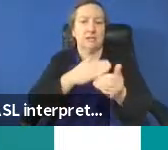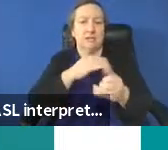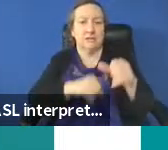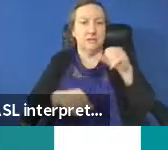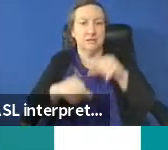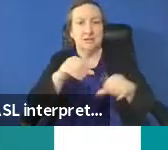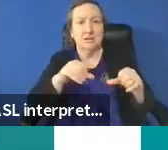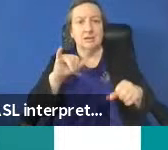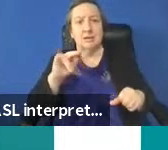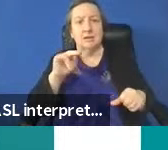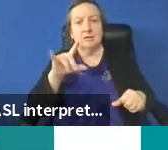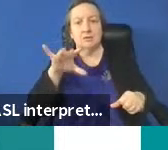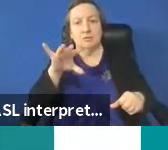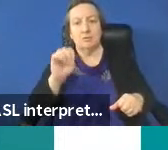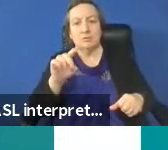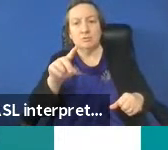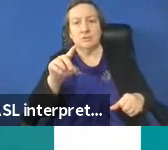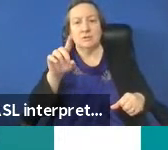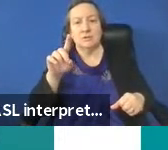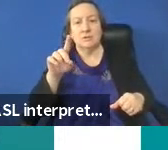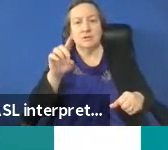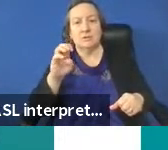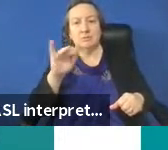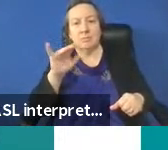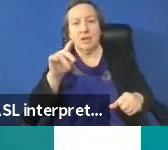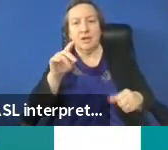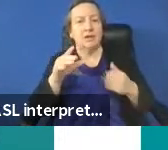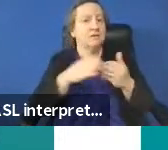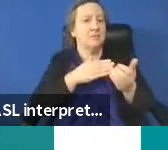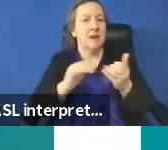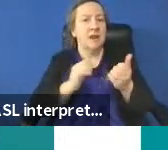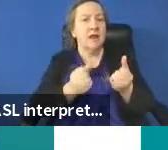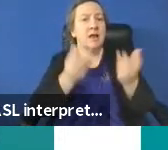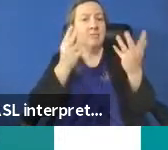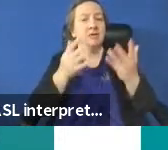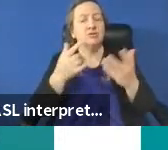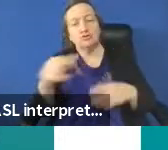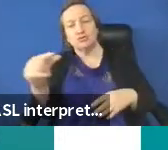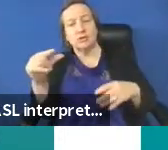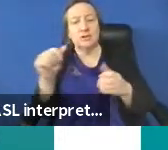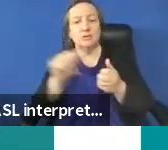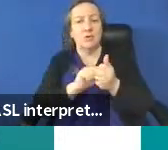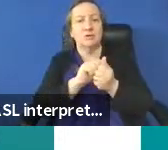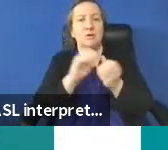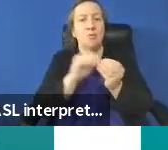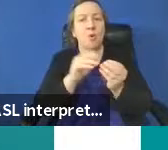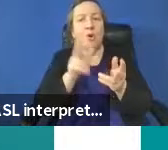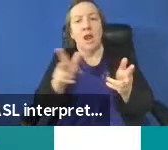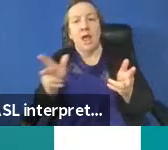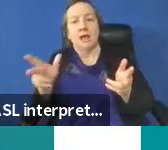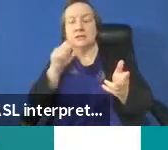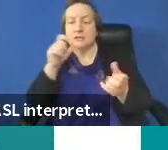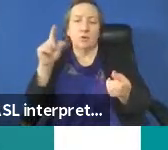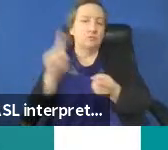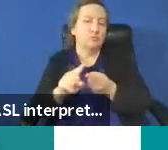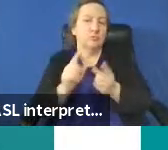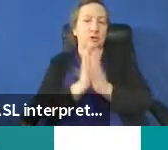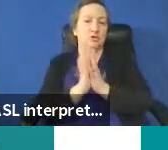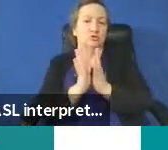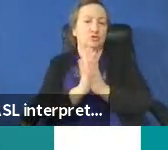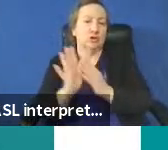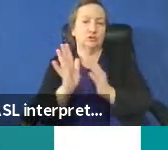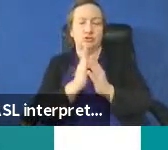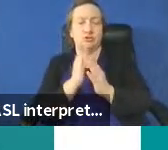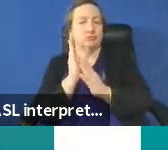induced demand, and no matter how much you greenwash this project, we know that more lanes do not decrease congestion in the long